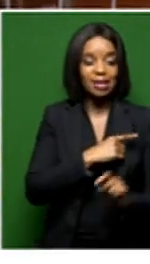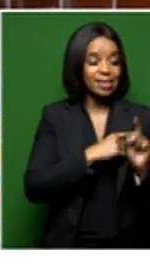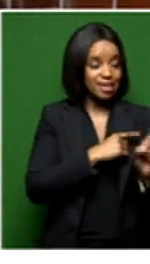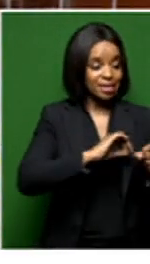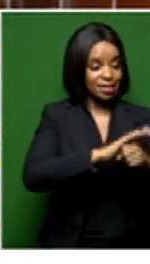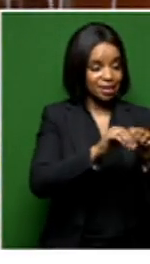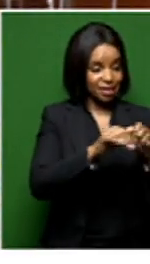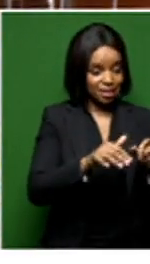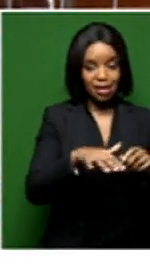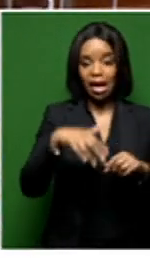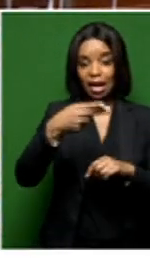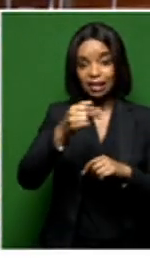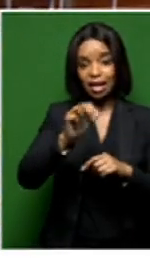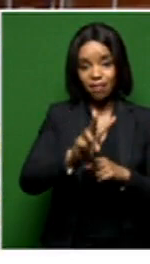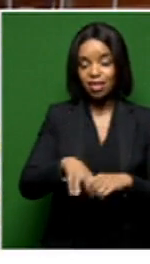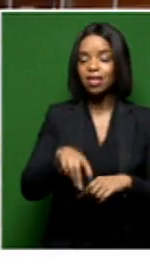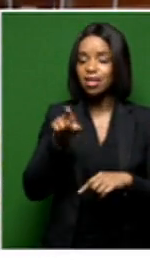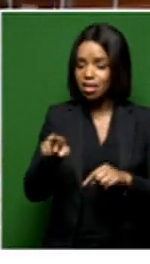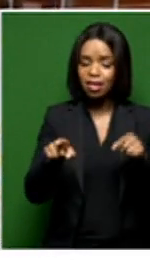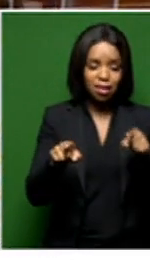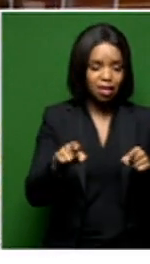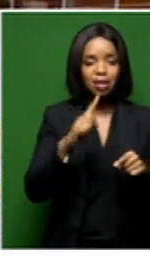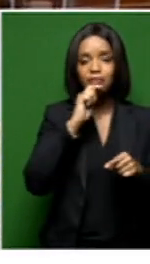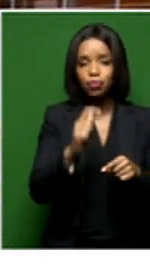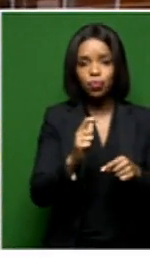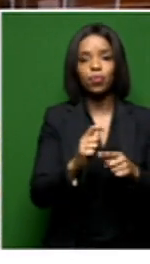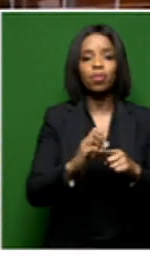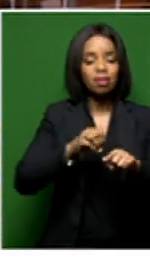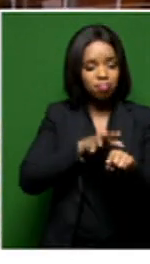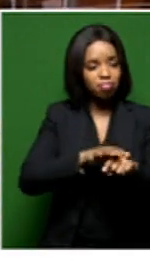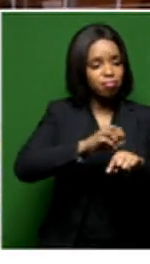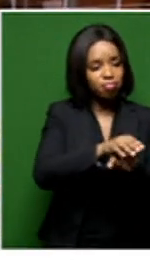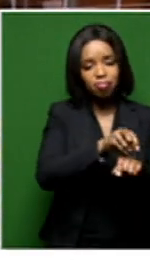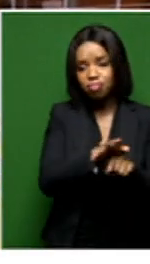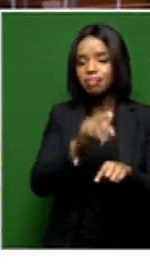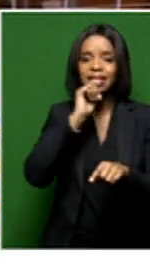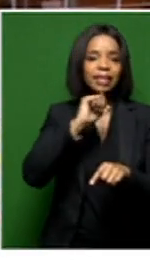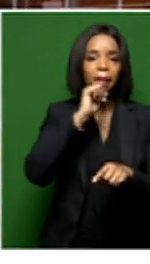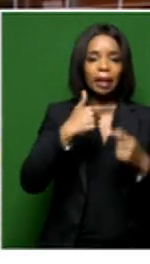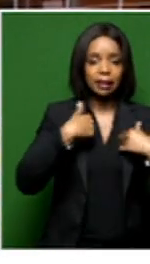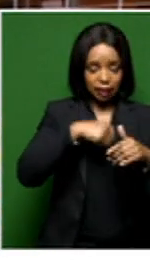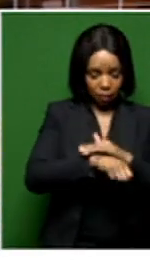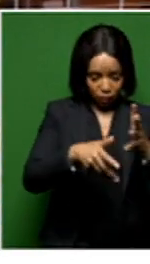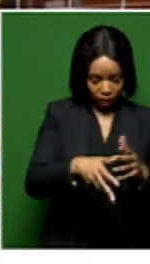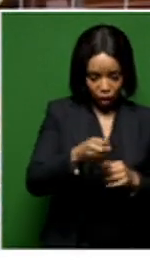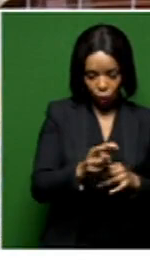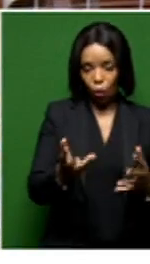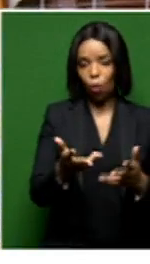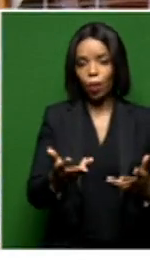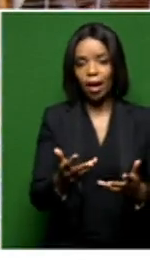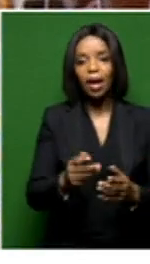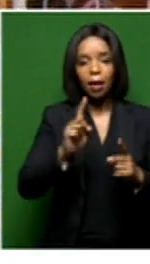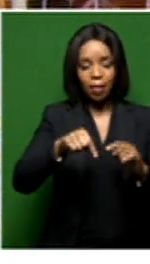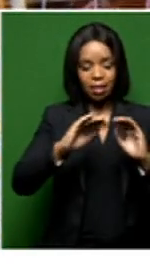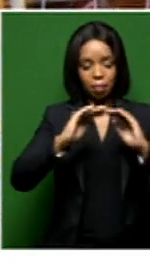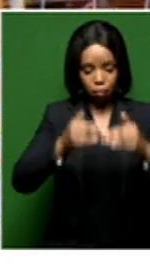which does not care about your border, and anyone who is in the country must be vaccinated to protect the remaining citizen.